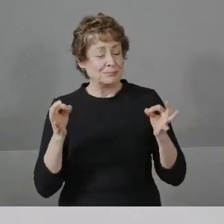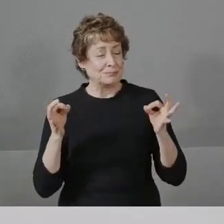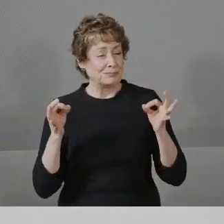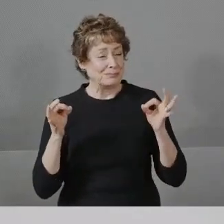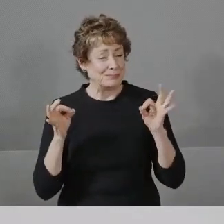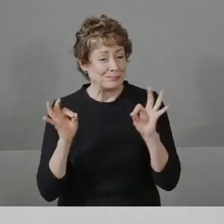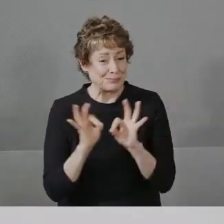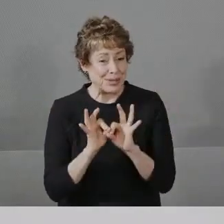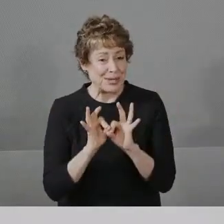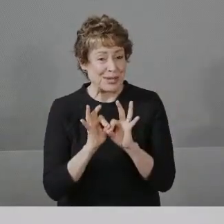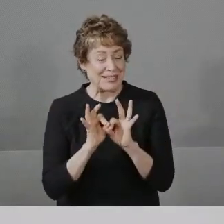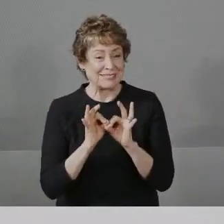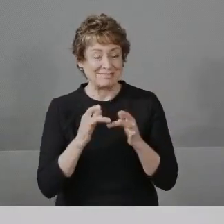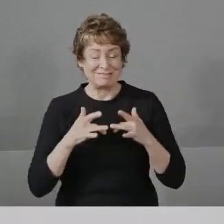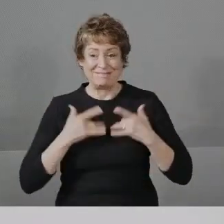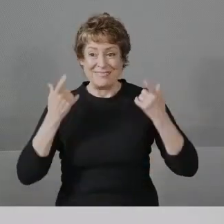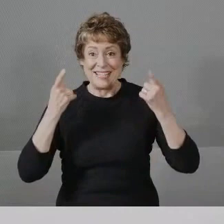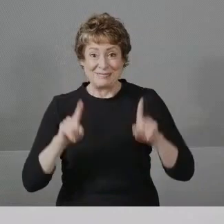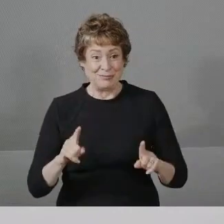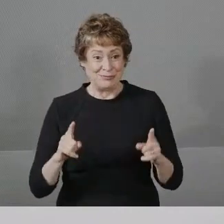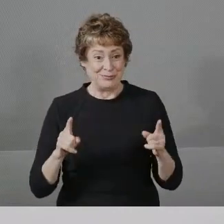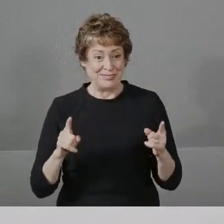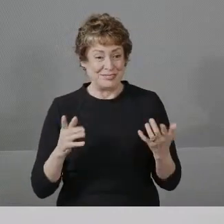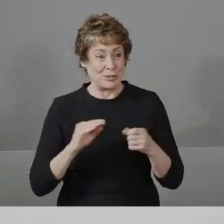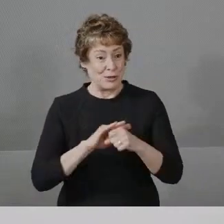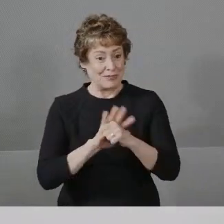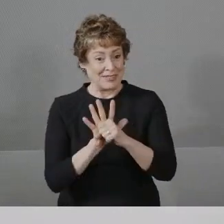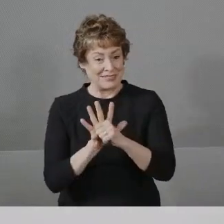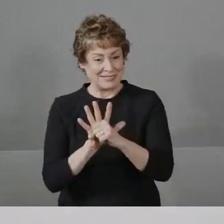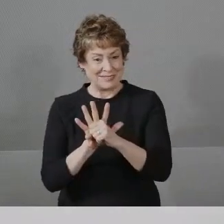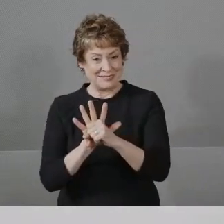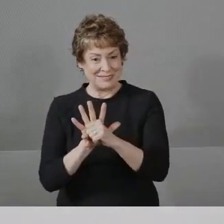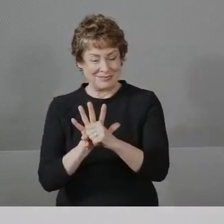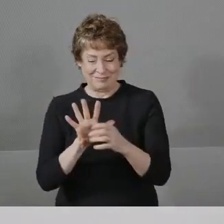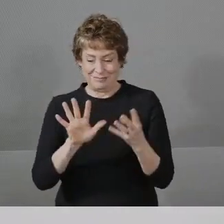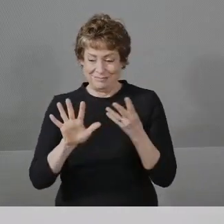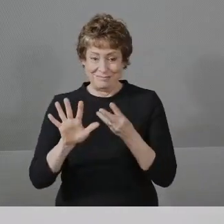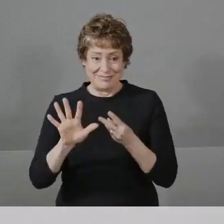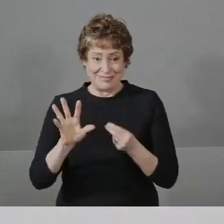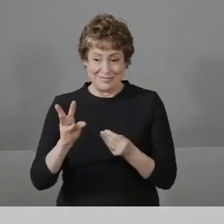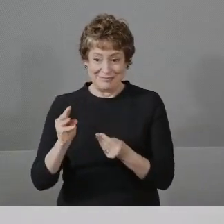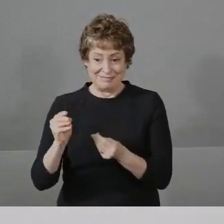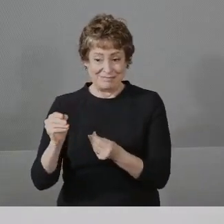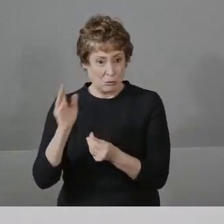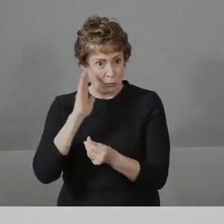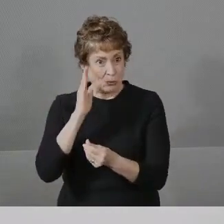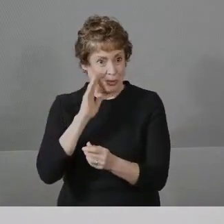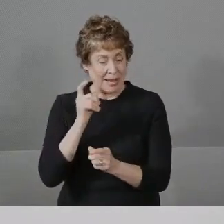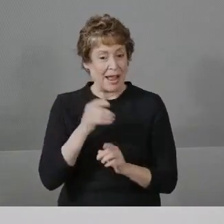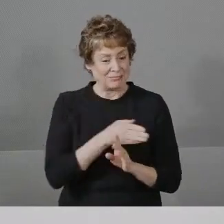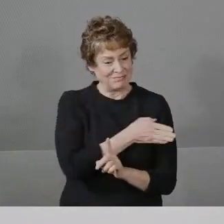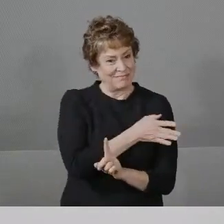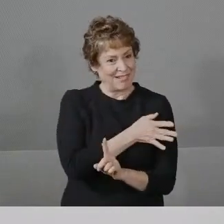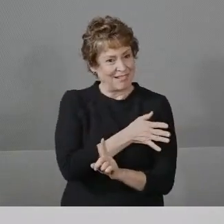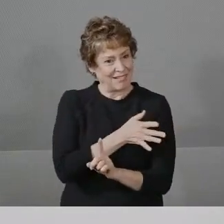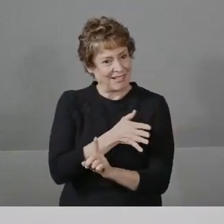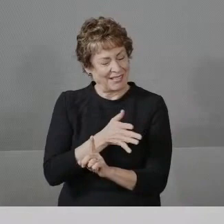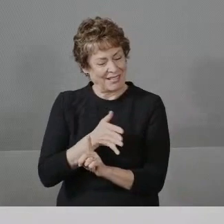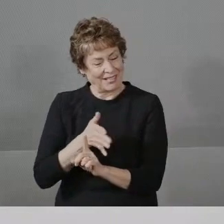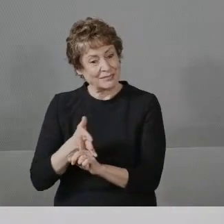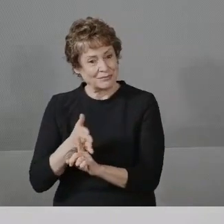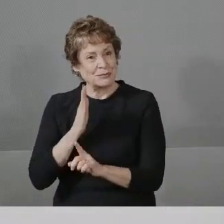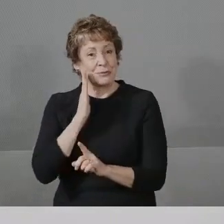the COVID-19 pandemic. Tens of thousands of frontline workers are set to receive the first doses of